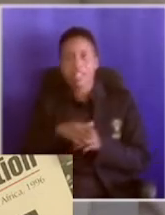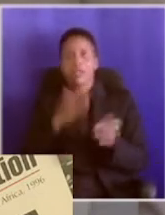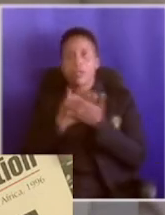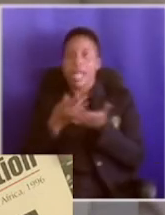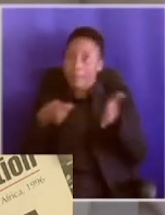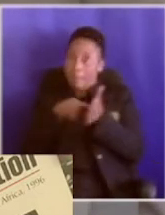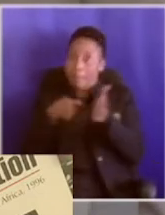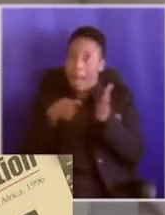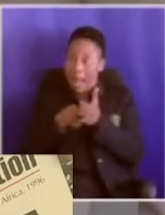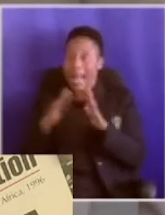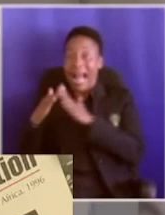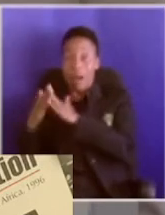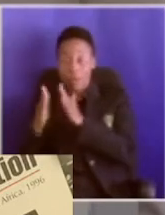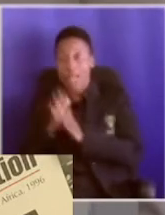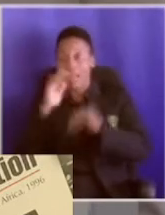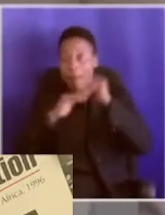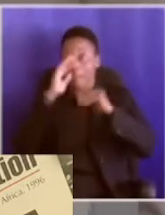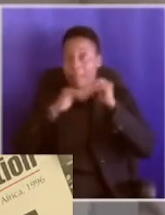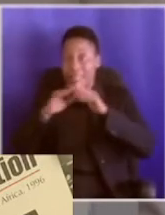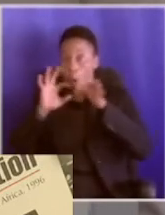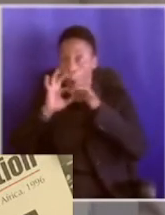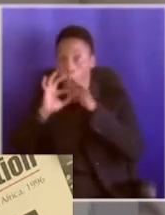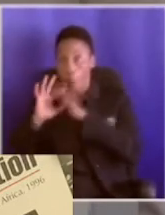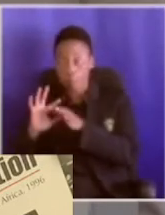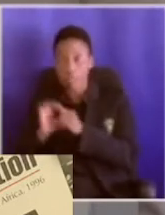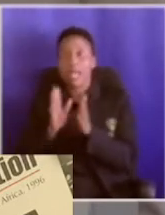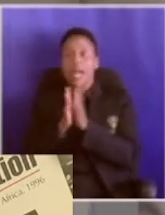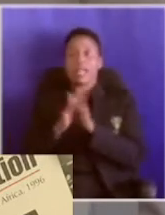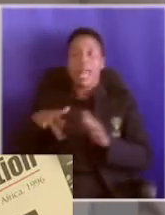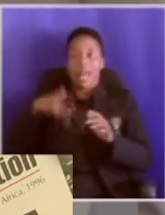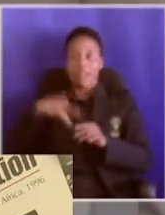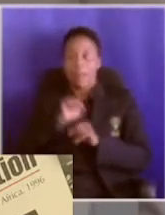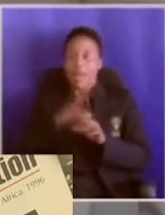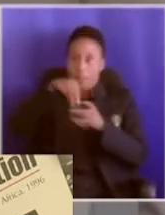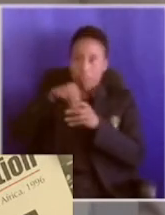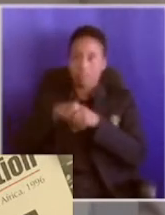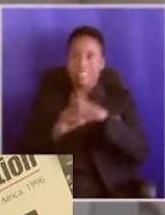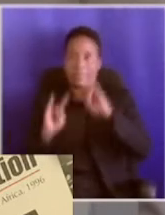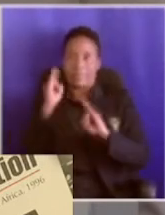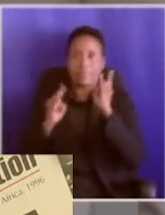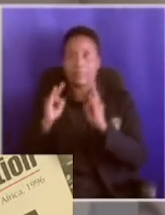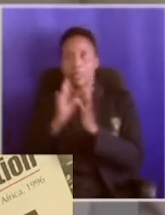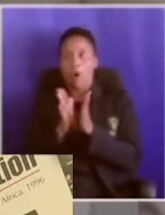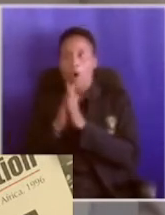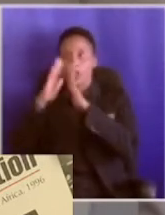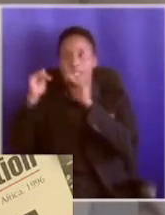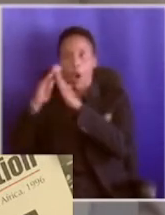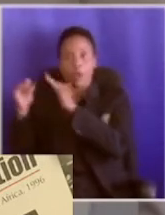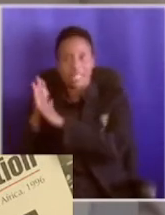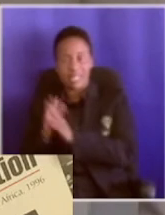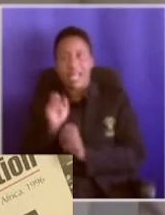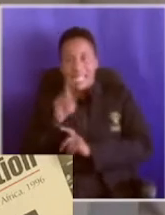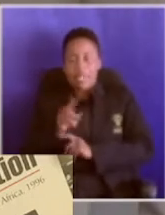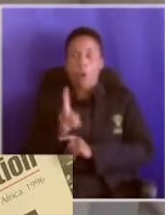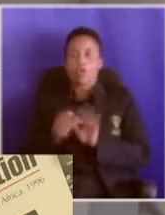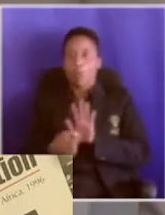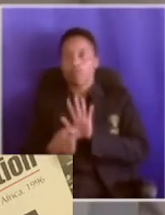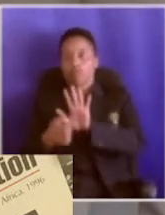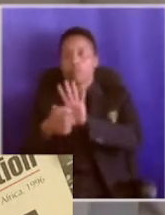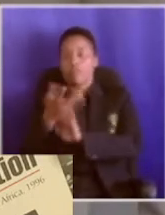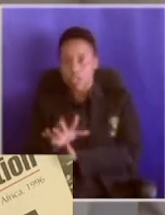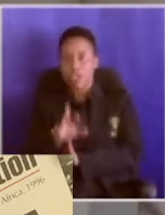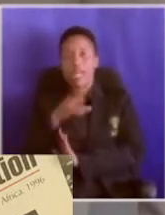purchase property and build homes and livelihoods in our towns and cities. This is also an indication of